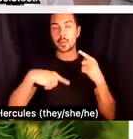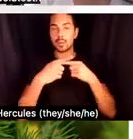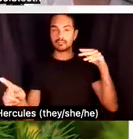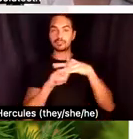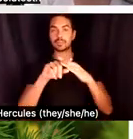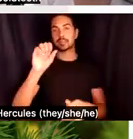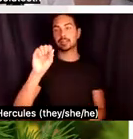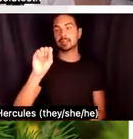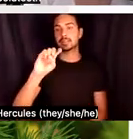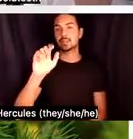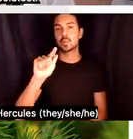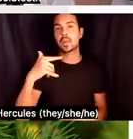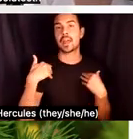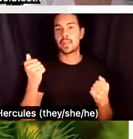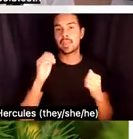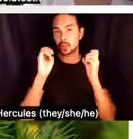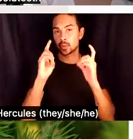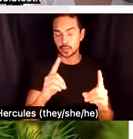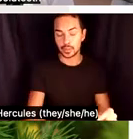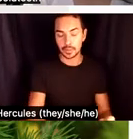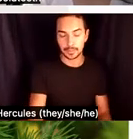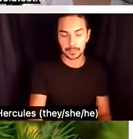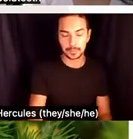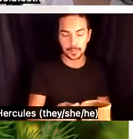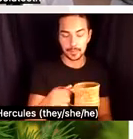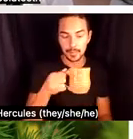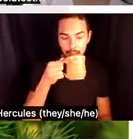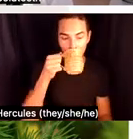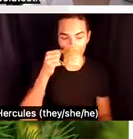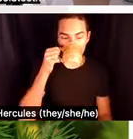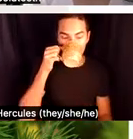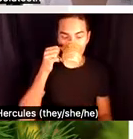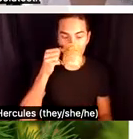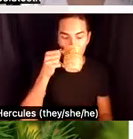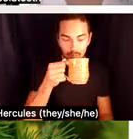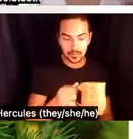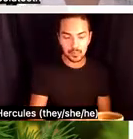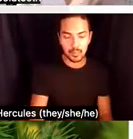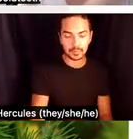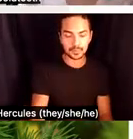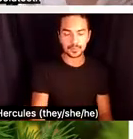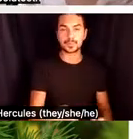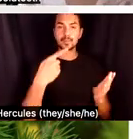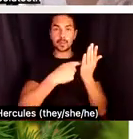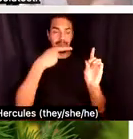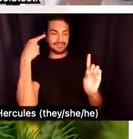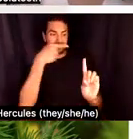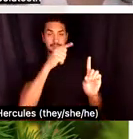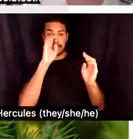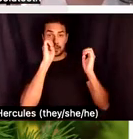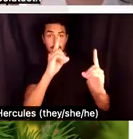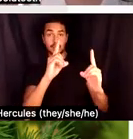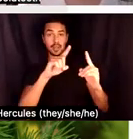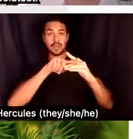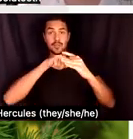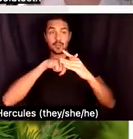health education, as we're talking about holistic sexuality and that it's a part of our lives from beginning to